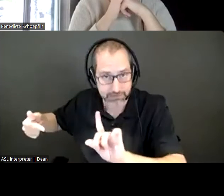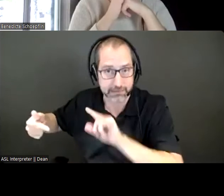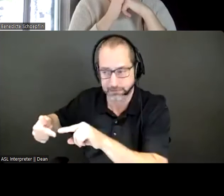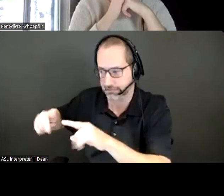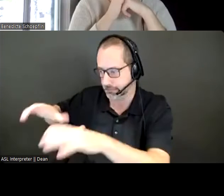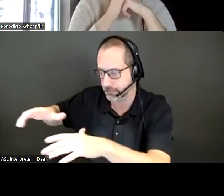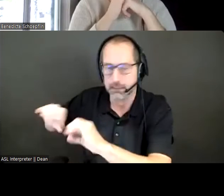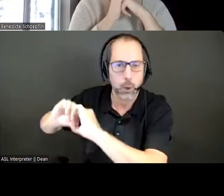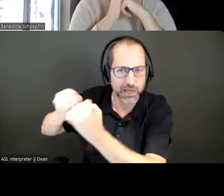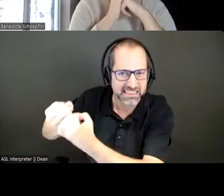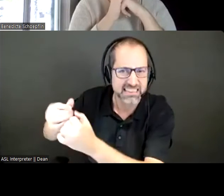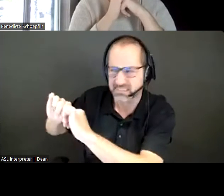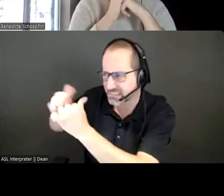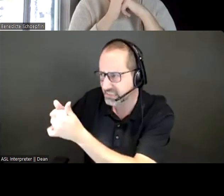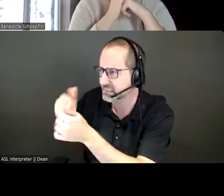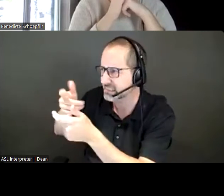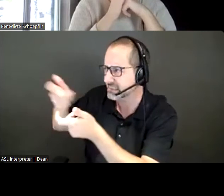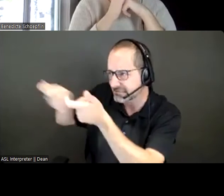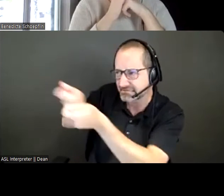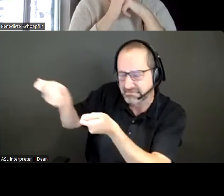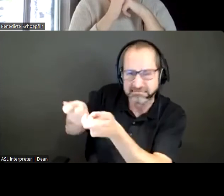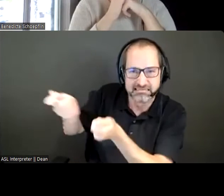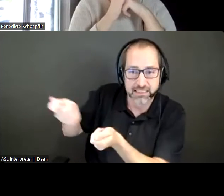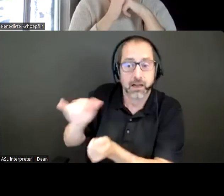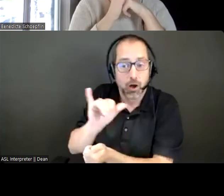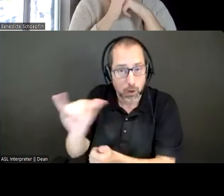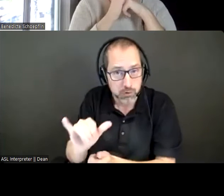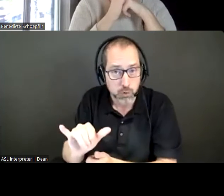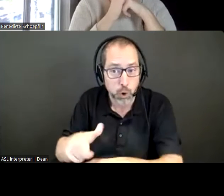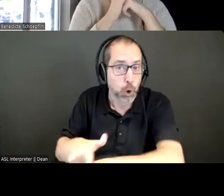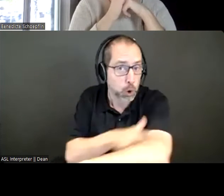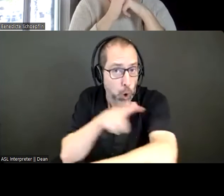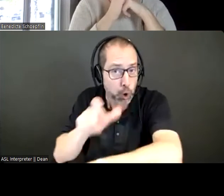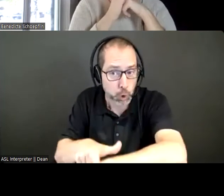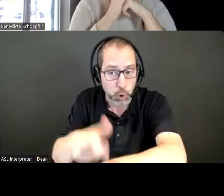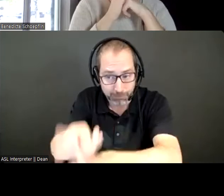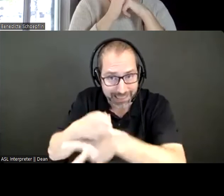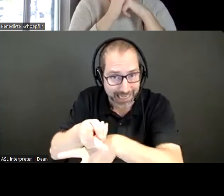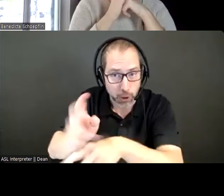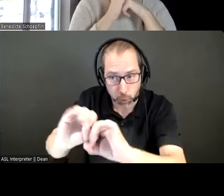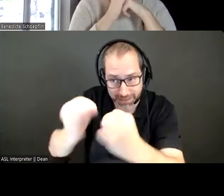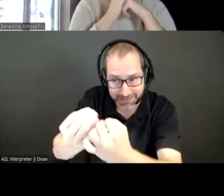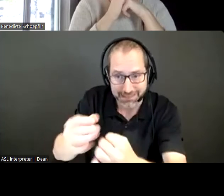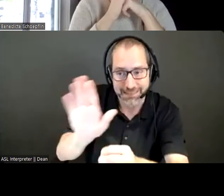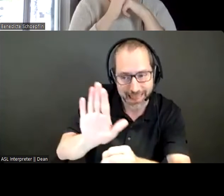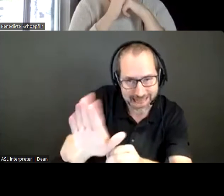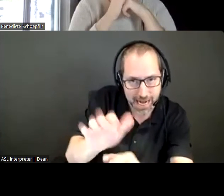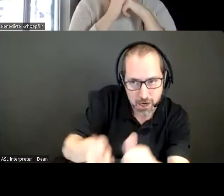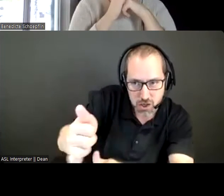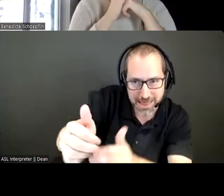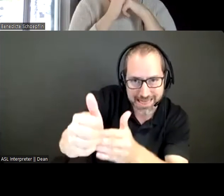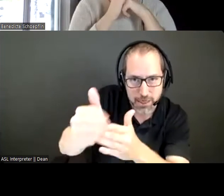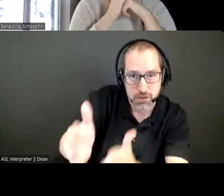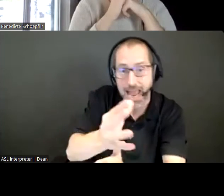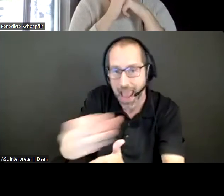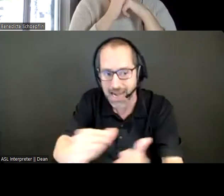organizations and agencies, but also with the long-term care organizations and their leadership as well as community. I just wondered if you talk